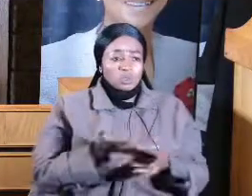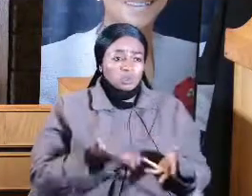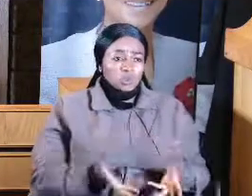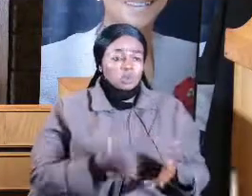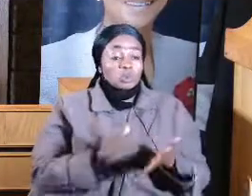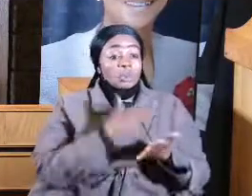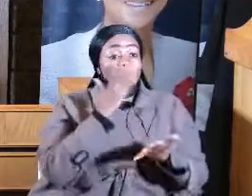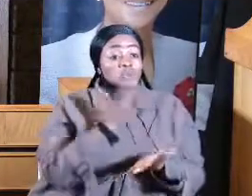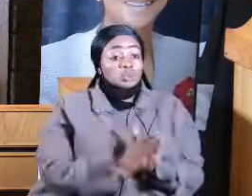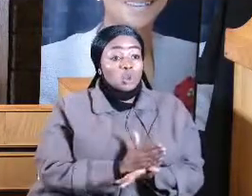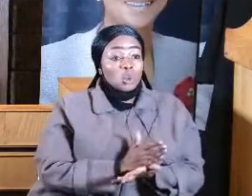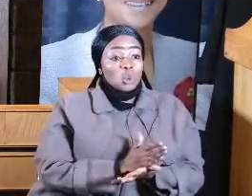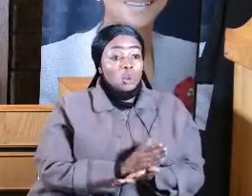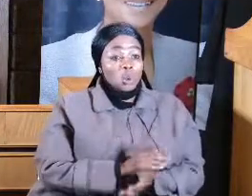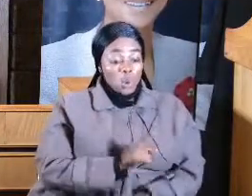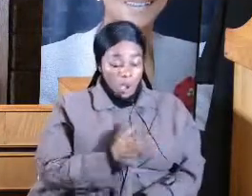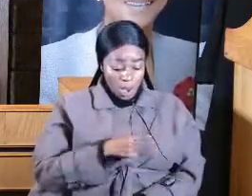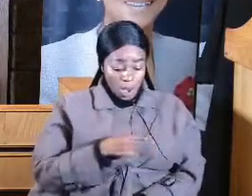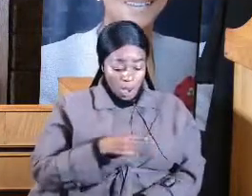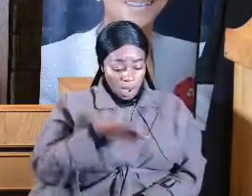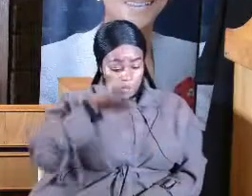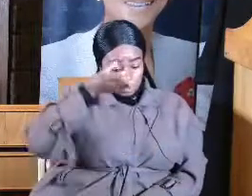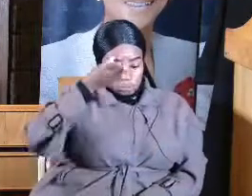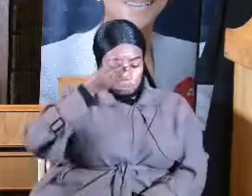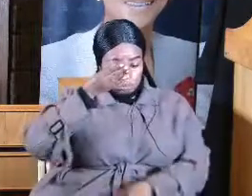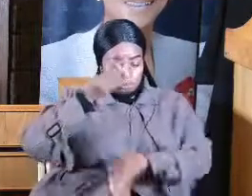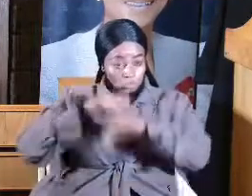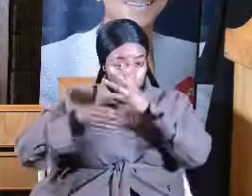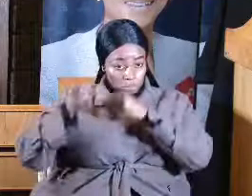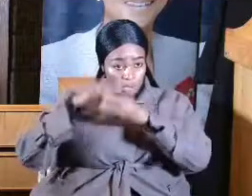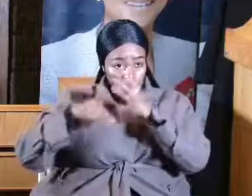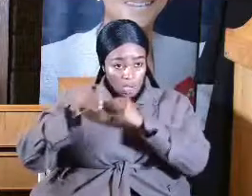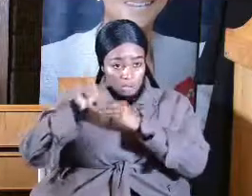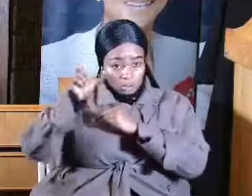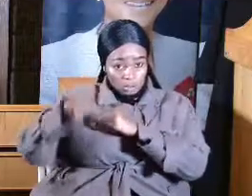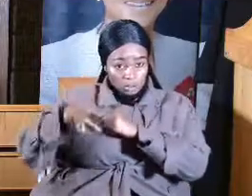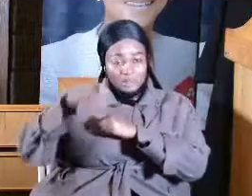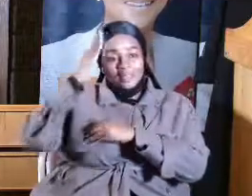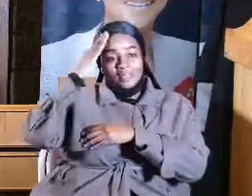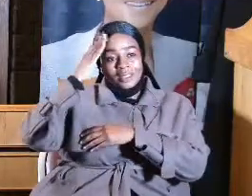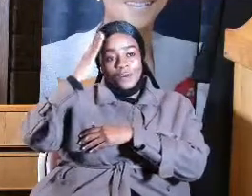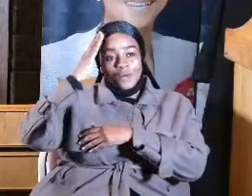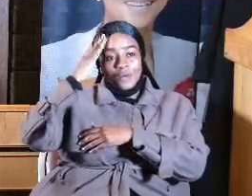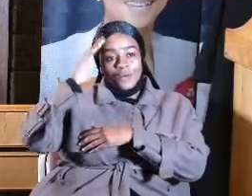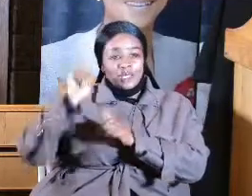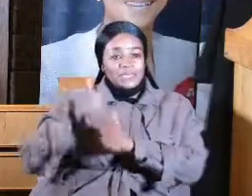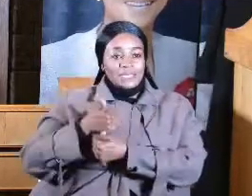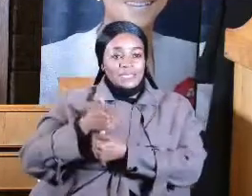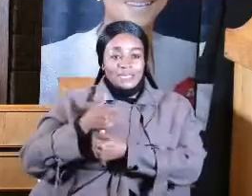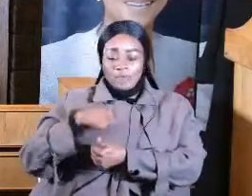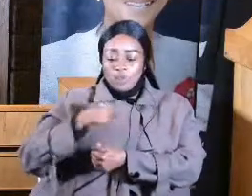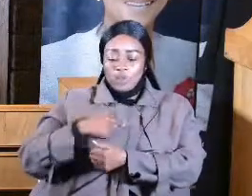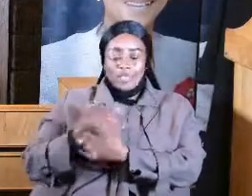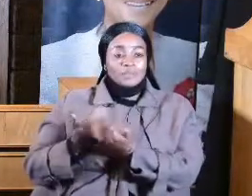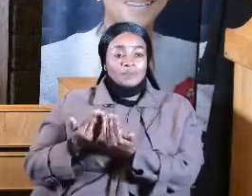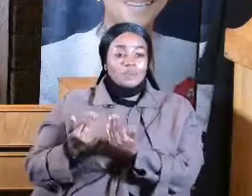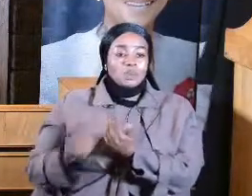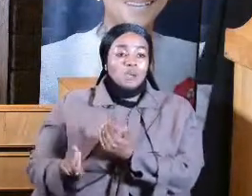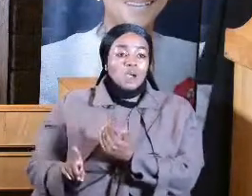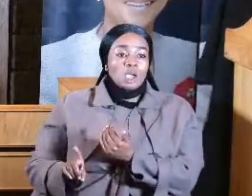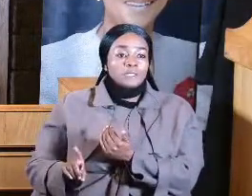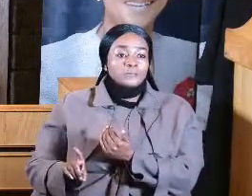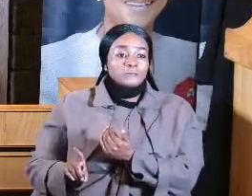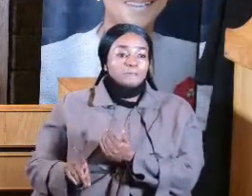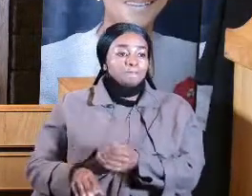make sure that our learners, when they grow as young girls, they know exactly what is expected of them. I'm about